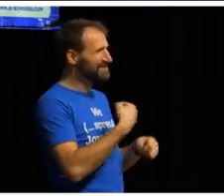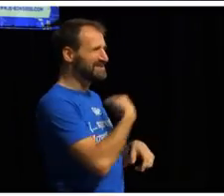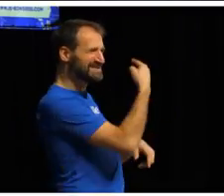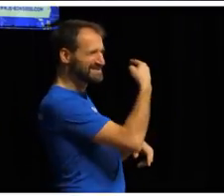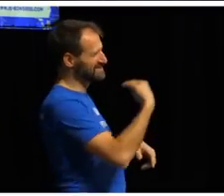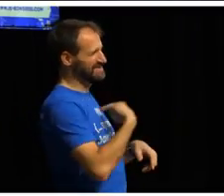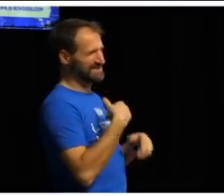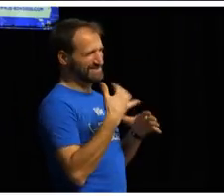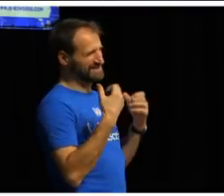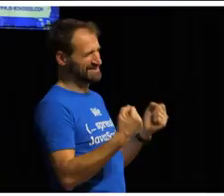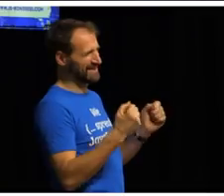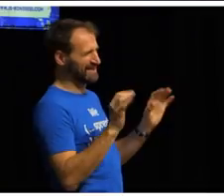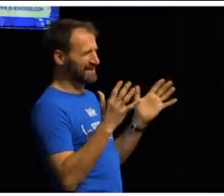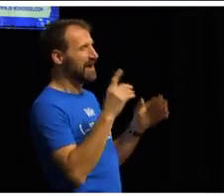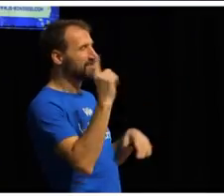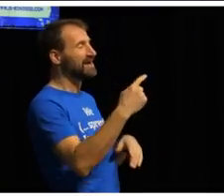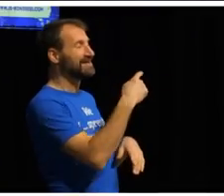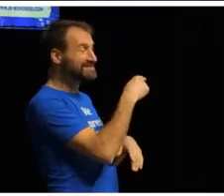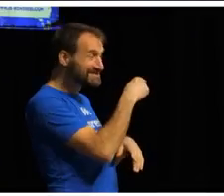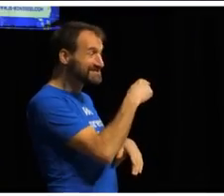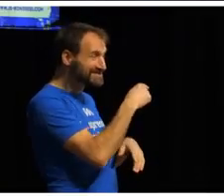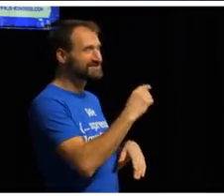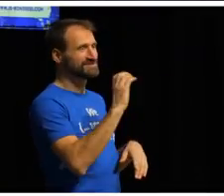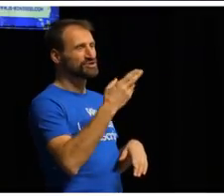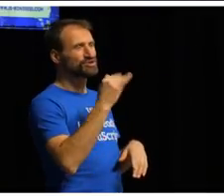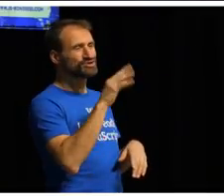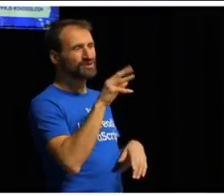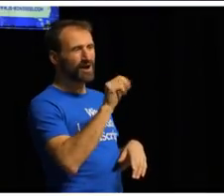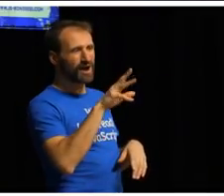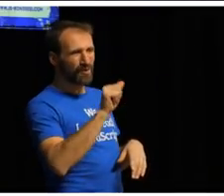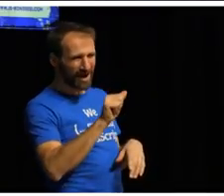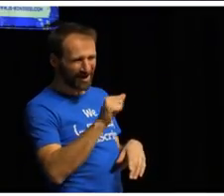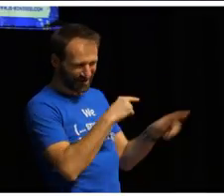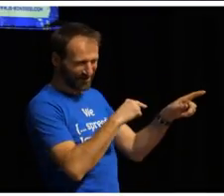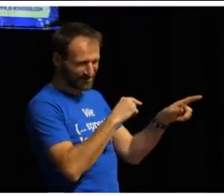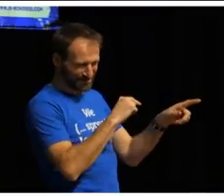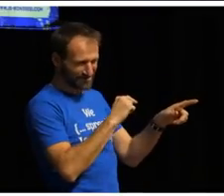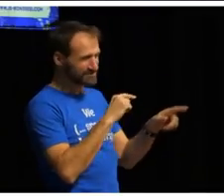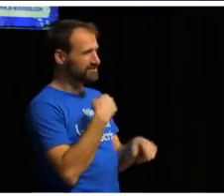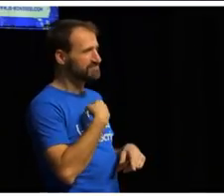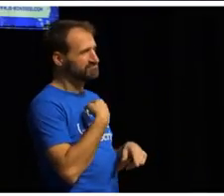But but I took this chihuahua. I had no idea it's a chihuahua.